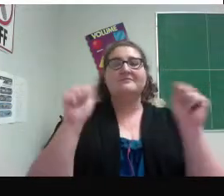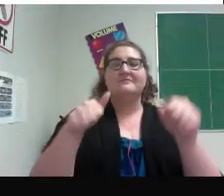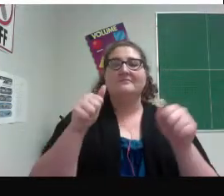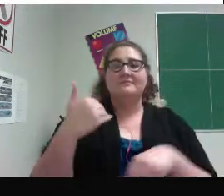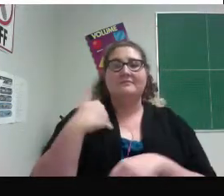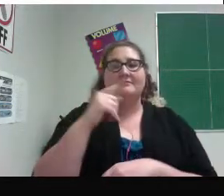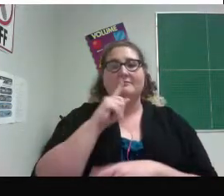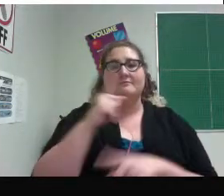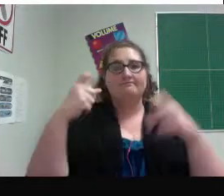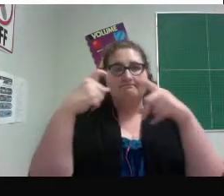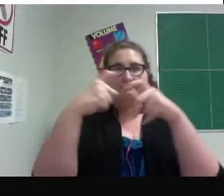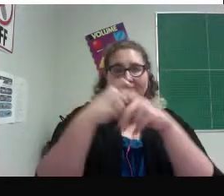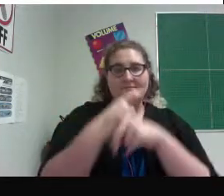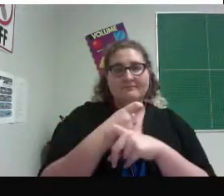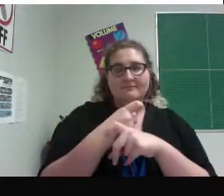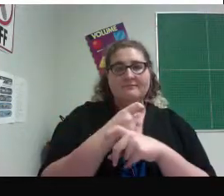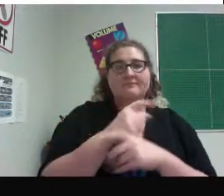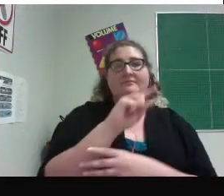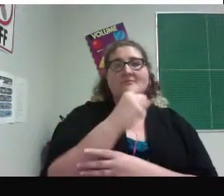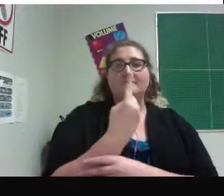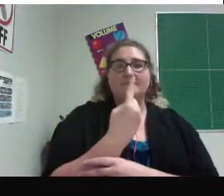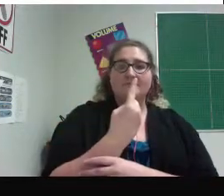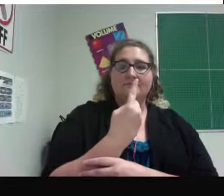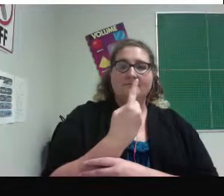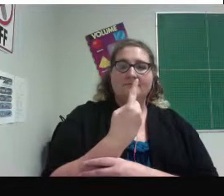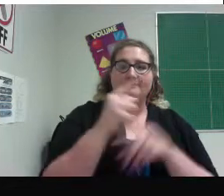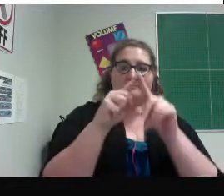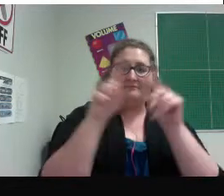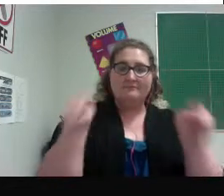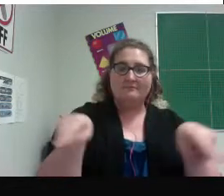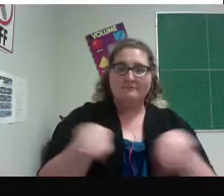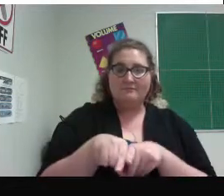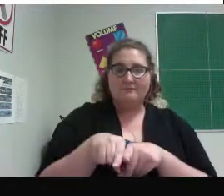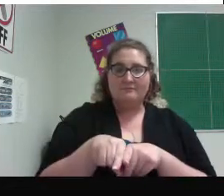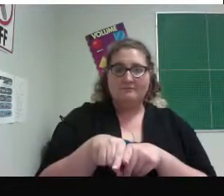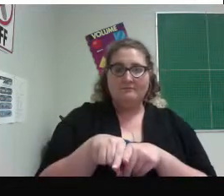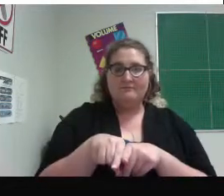large because it does get a little bit detailed. So there was the first one.